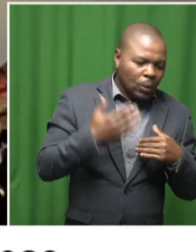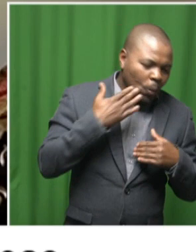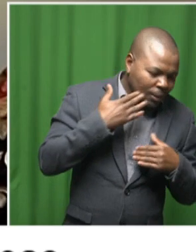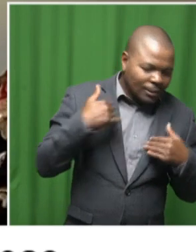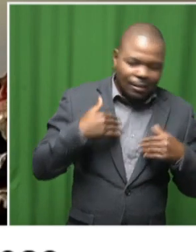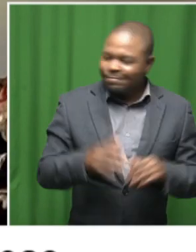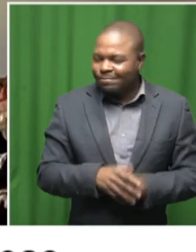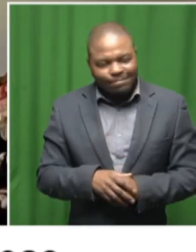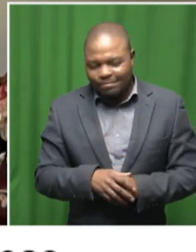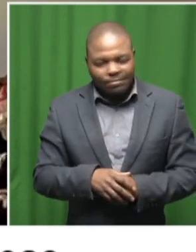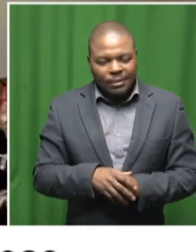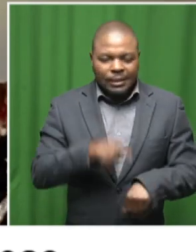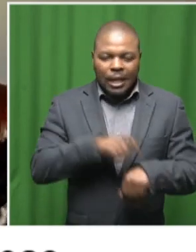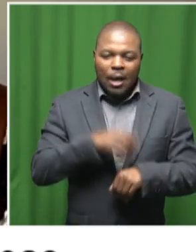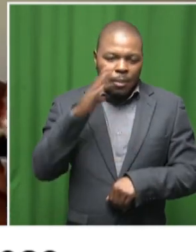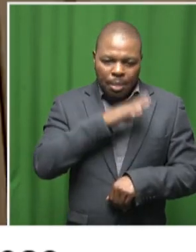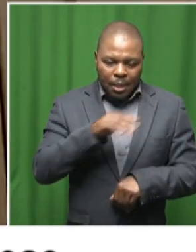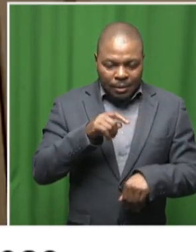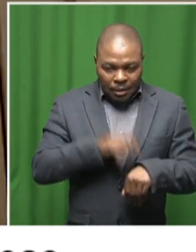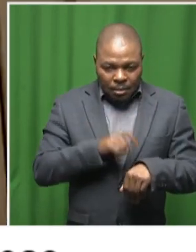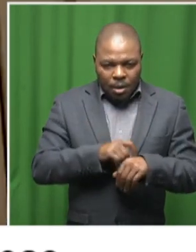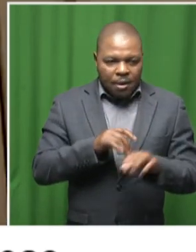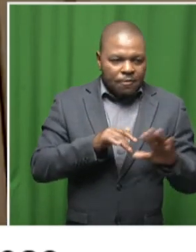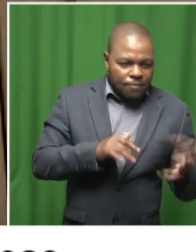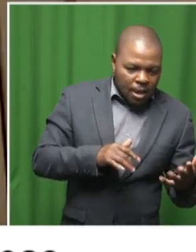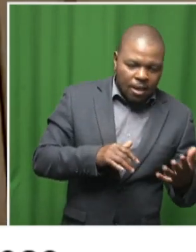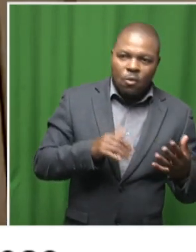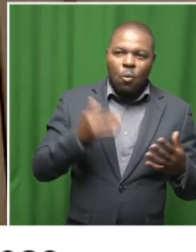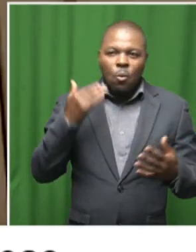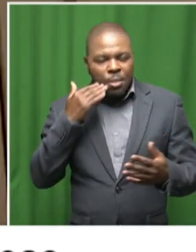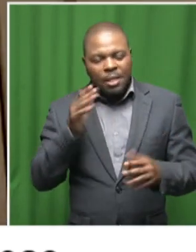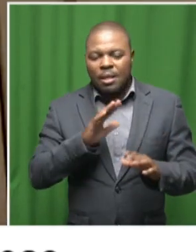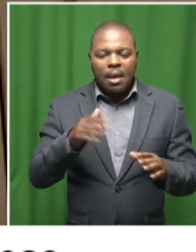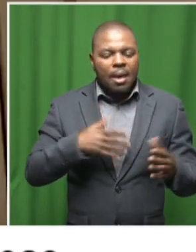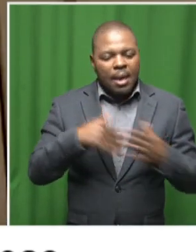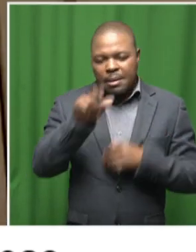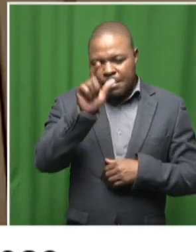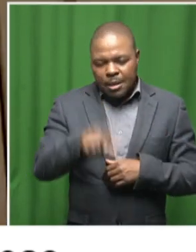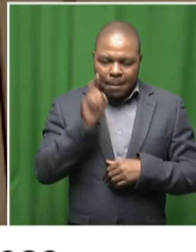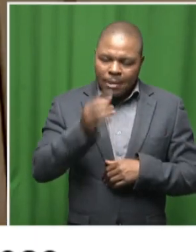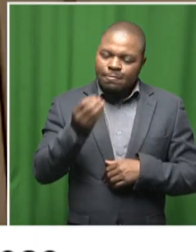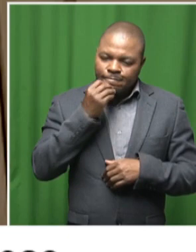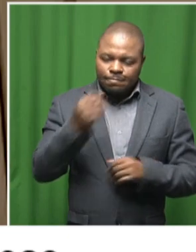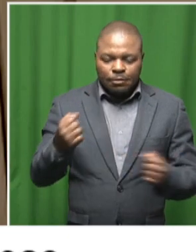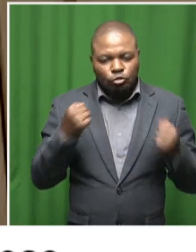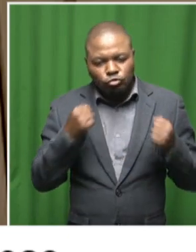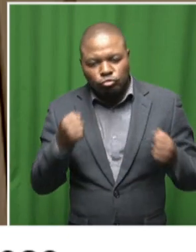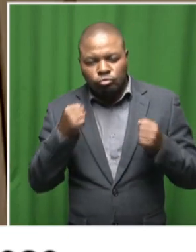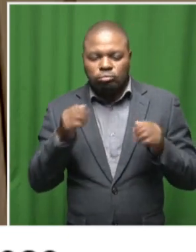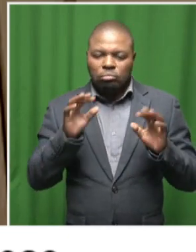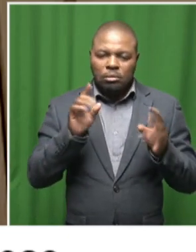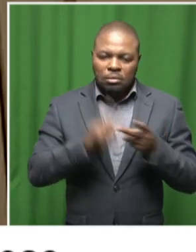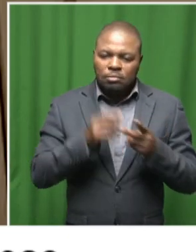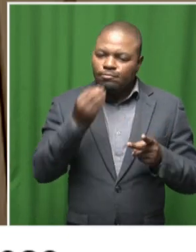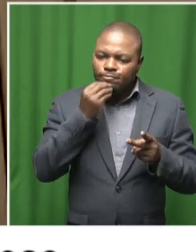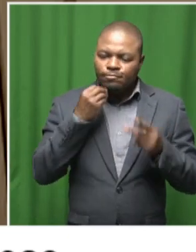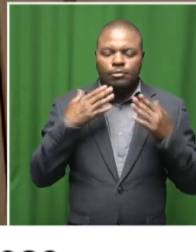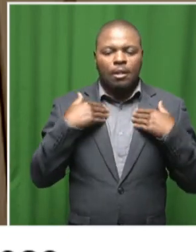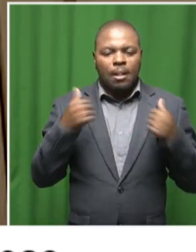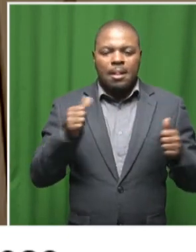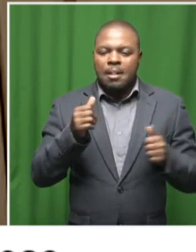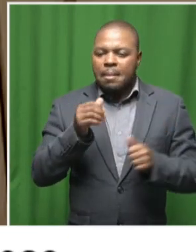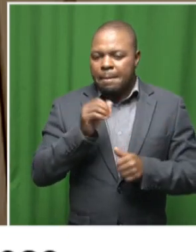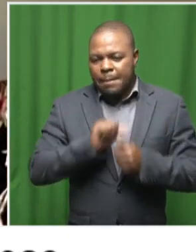doesn't have that you need to start when you're 5, when you're old. No, everybody just needs to be exercising to eat healthier and